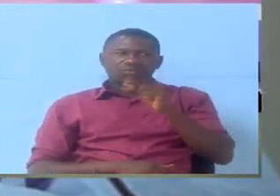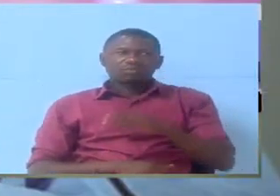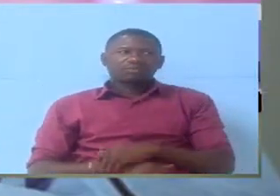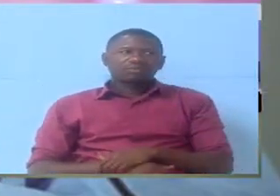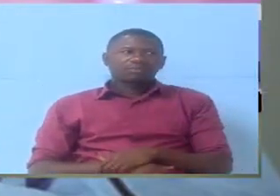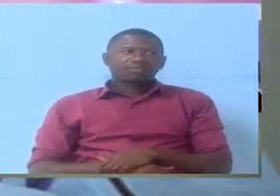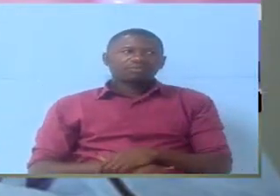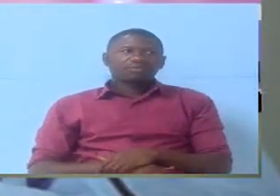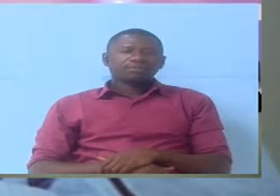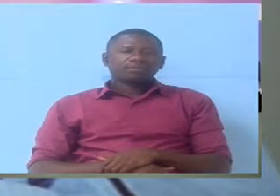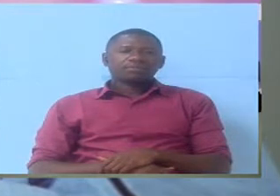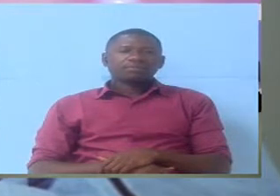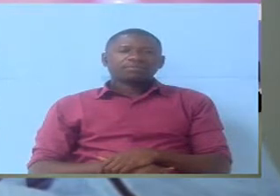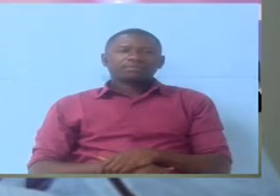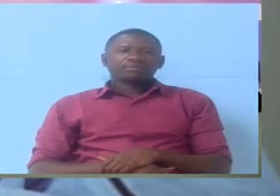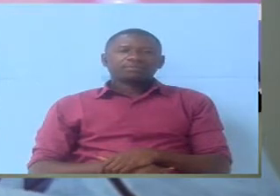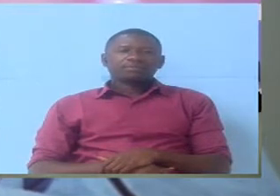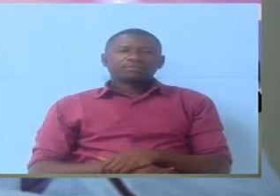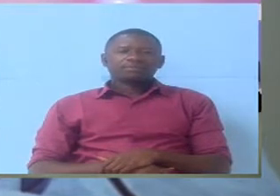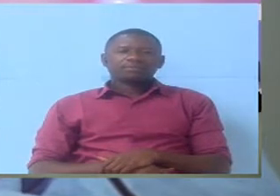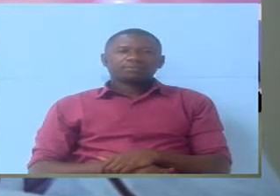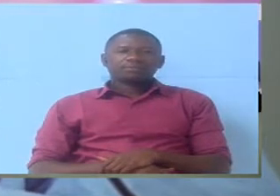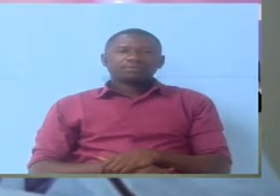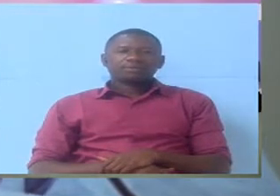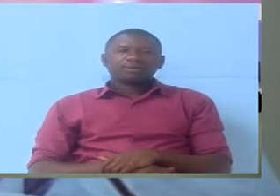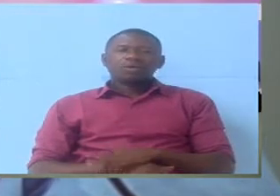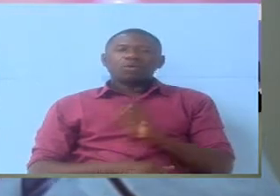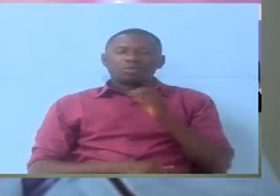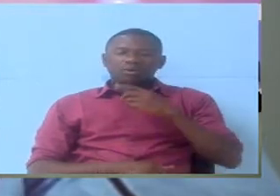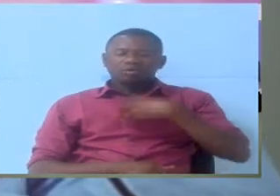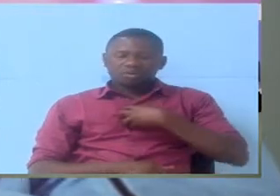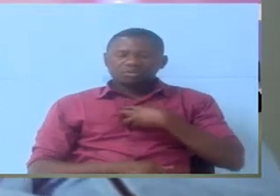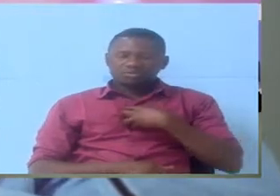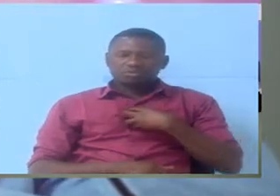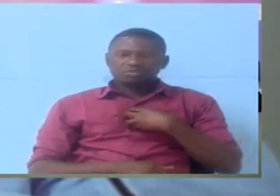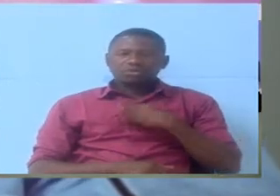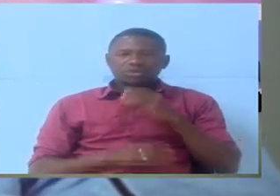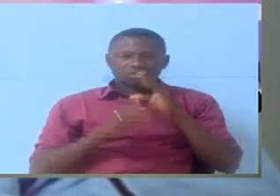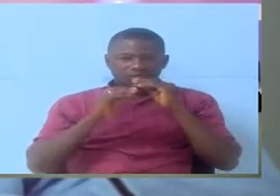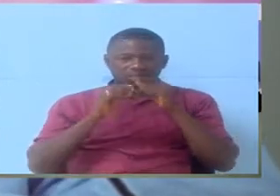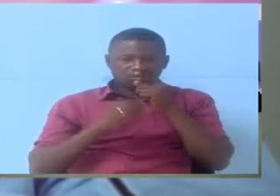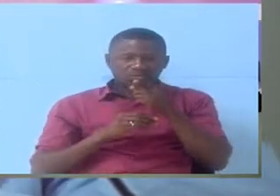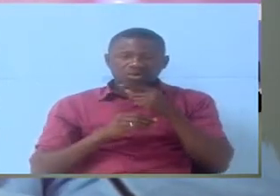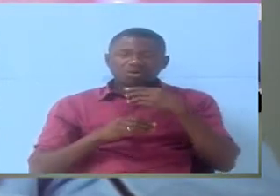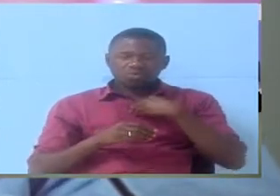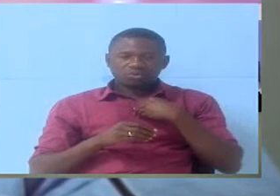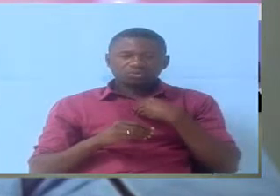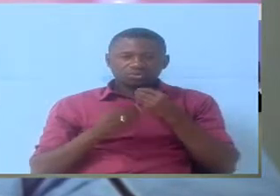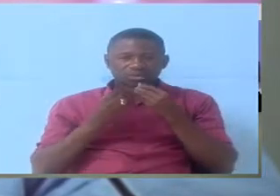Kome minam do tuma ako foye pula tulu mami dum nam dade. What I want to tell you that in fula.